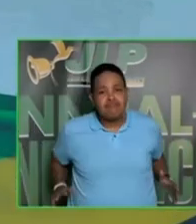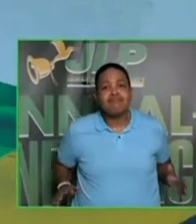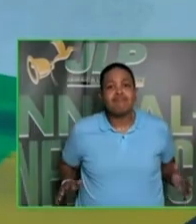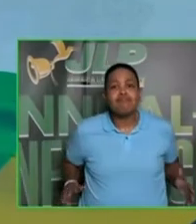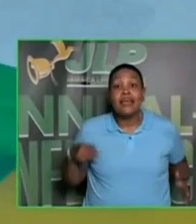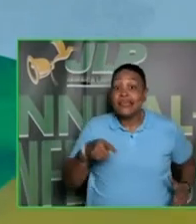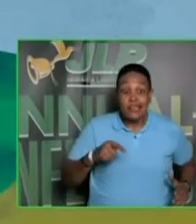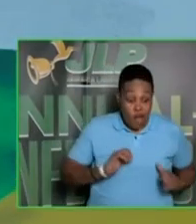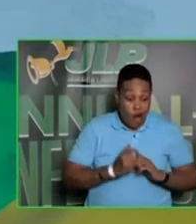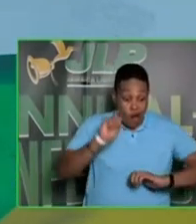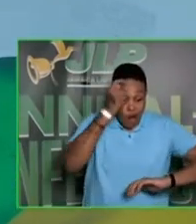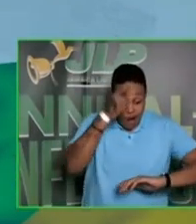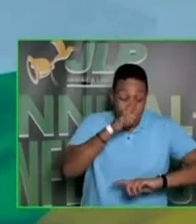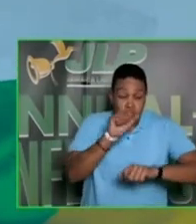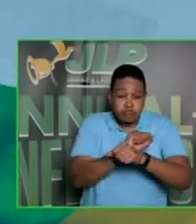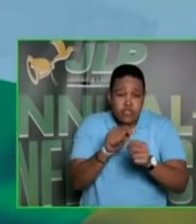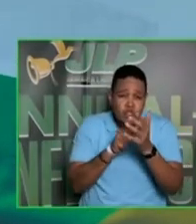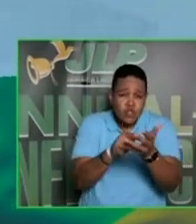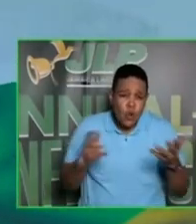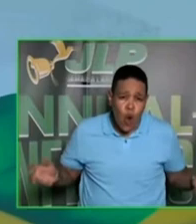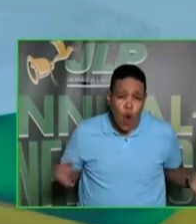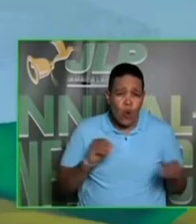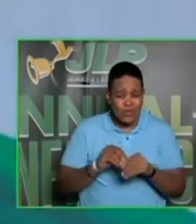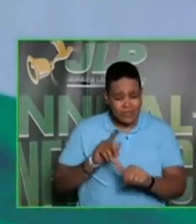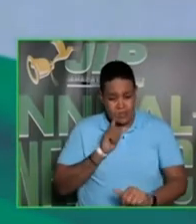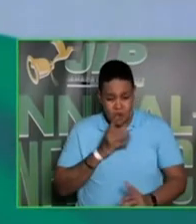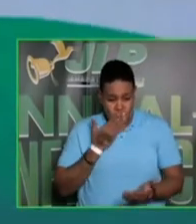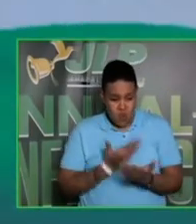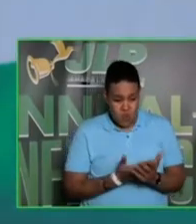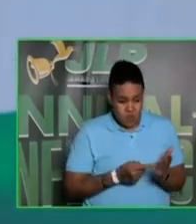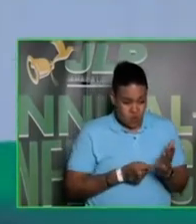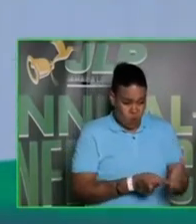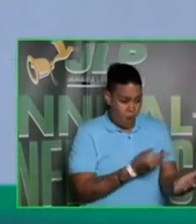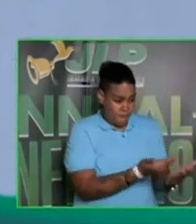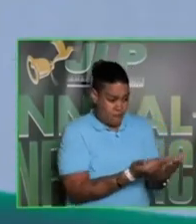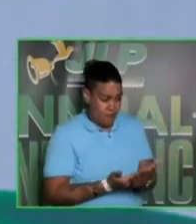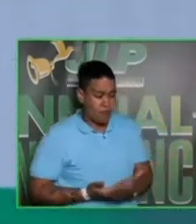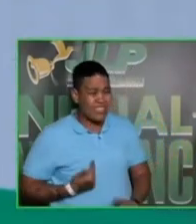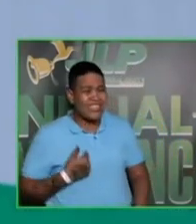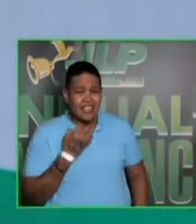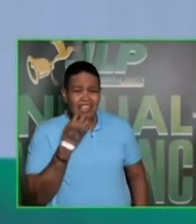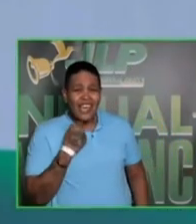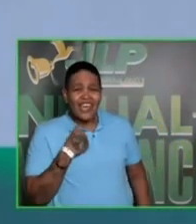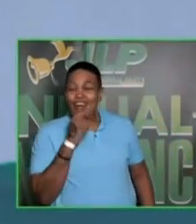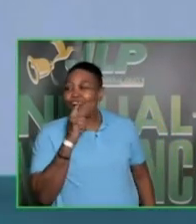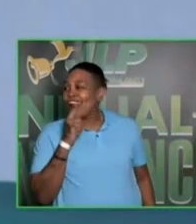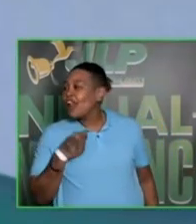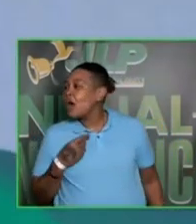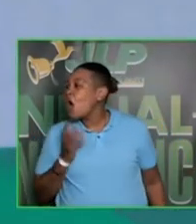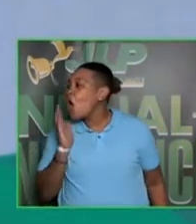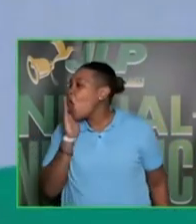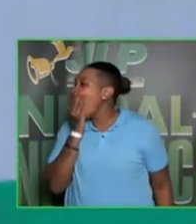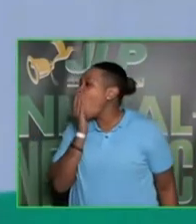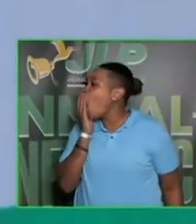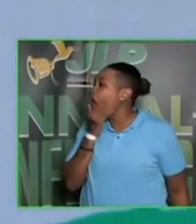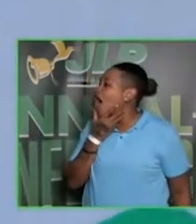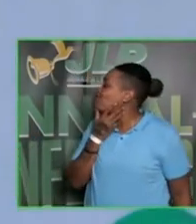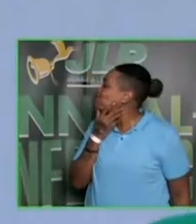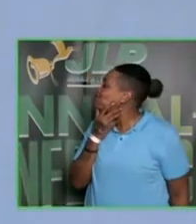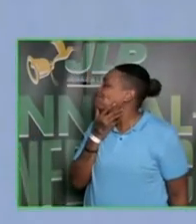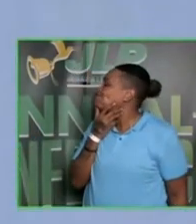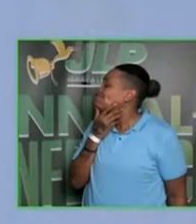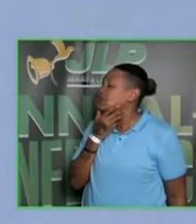how the government shows in a tangible way that it cares This is how the government is dealing with the